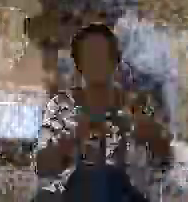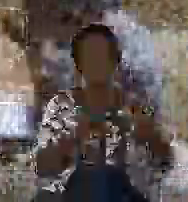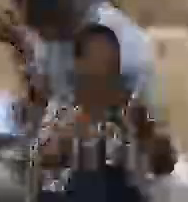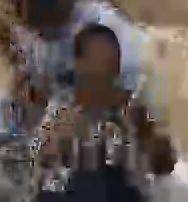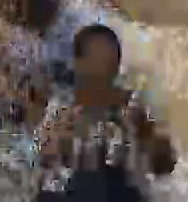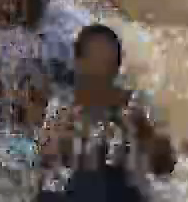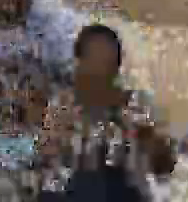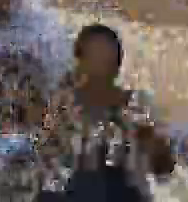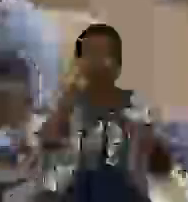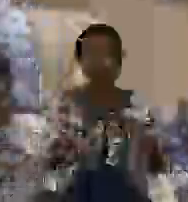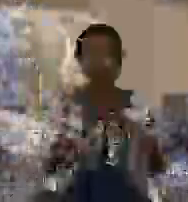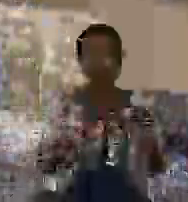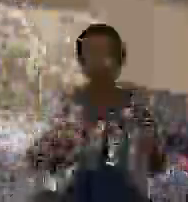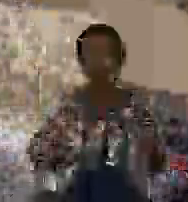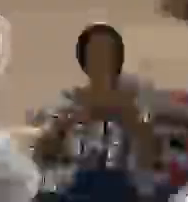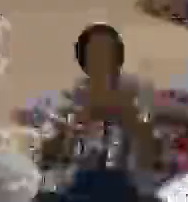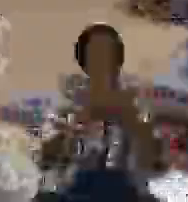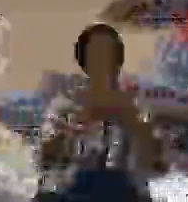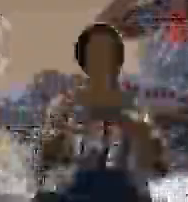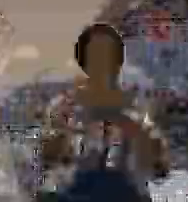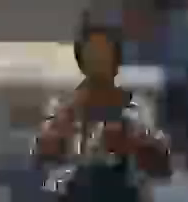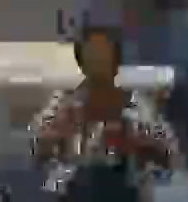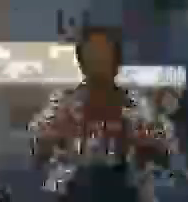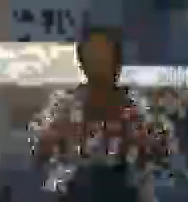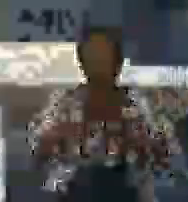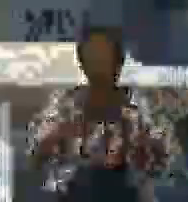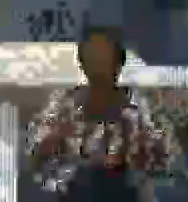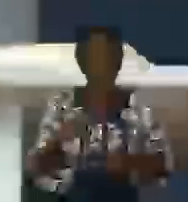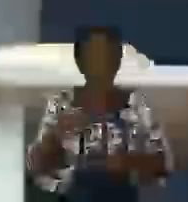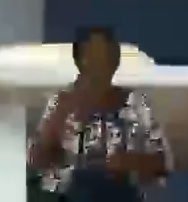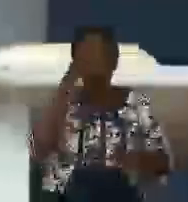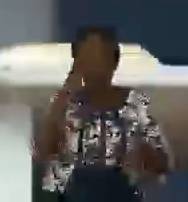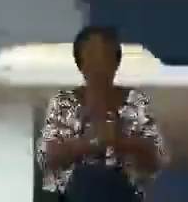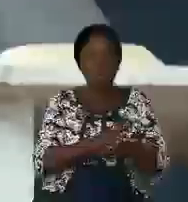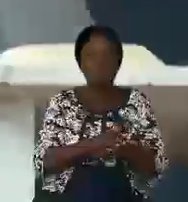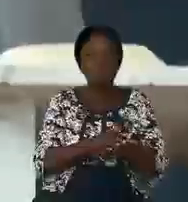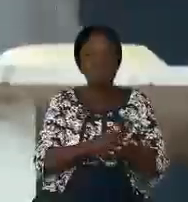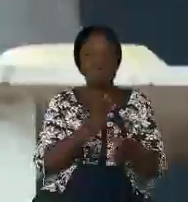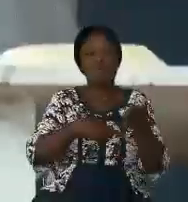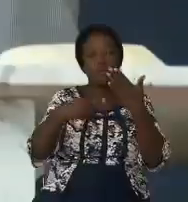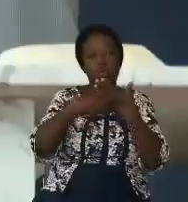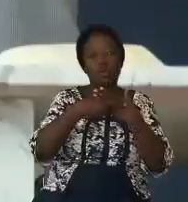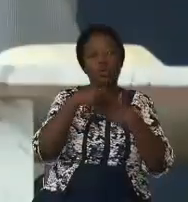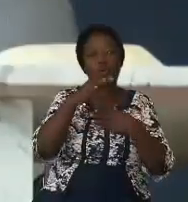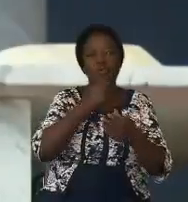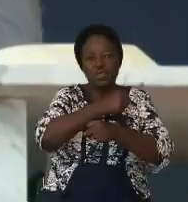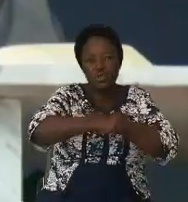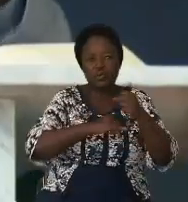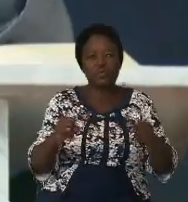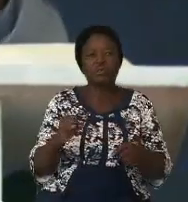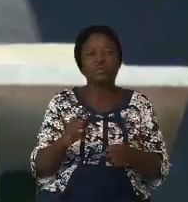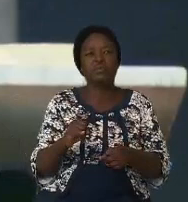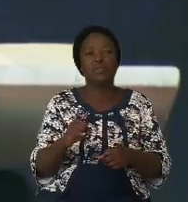to number six. Number six is the promised return of the sovereign. The